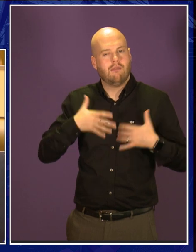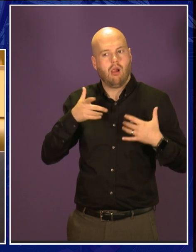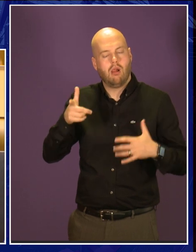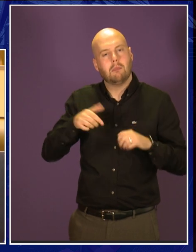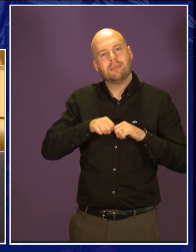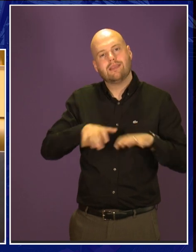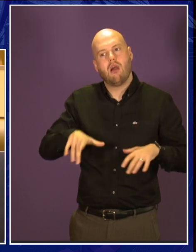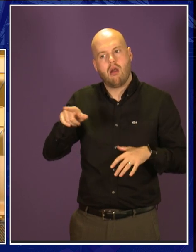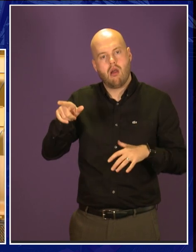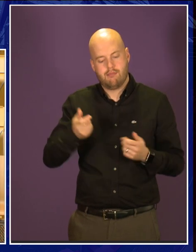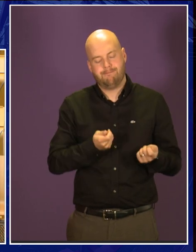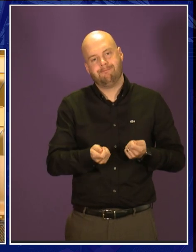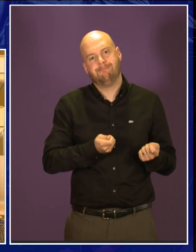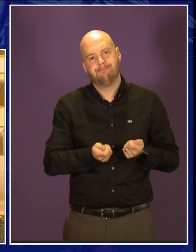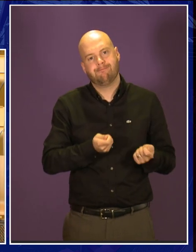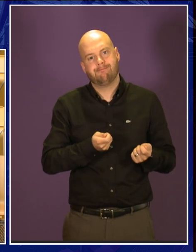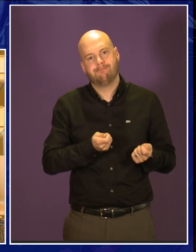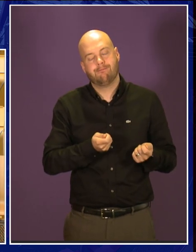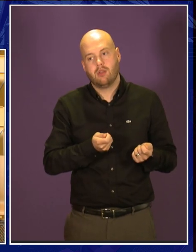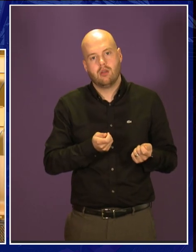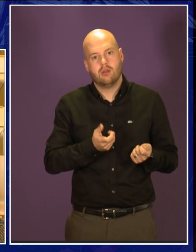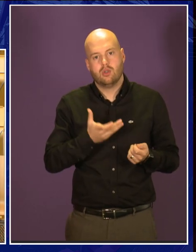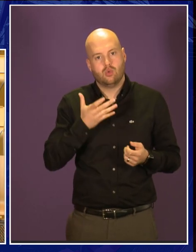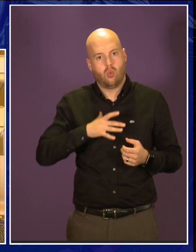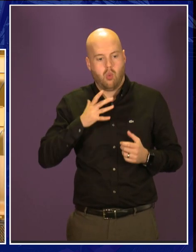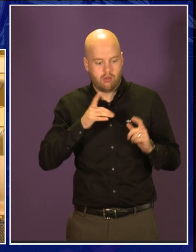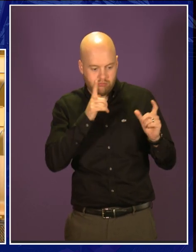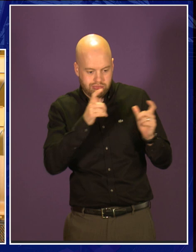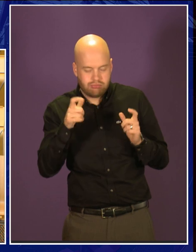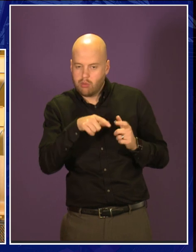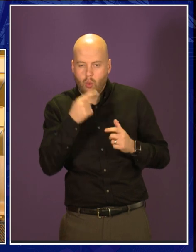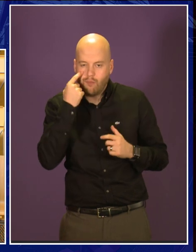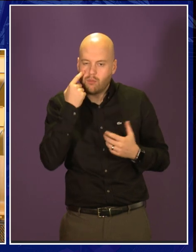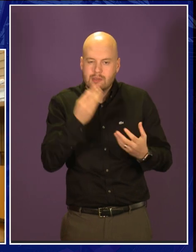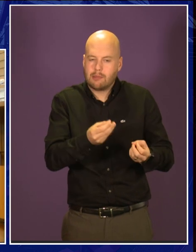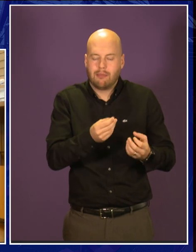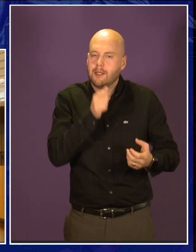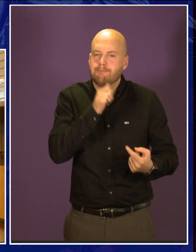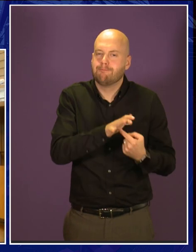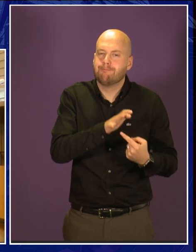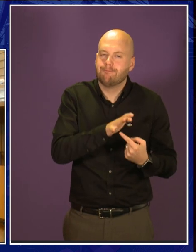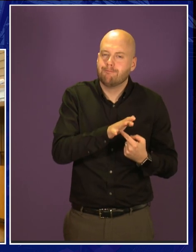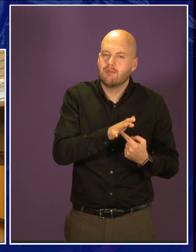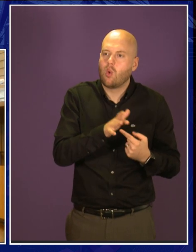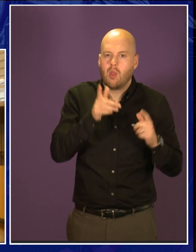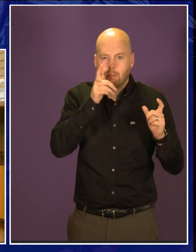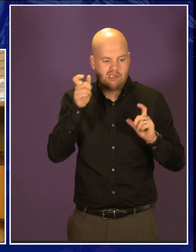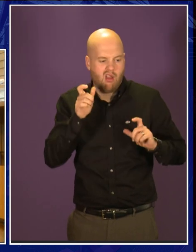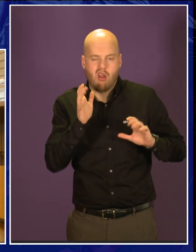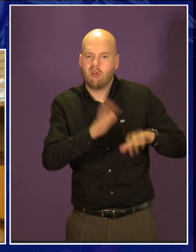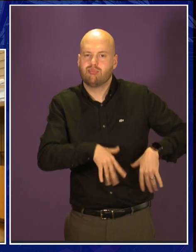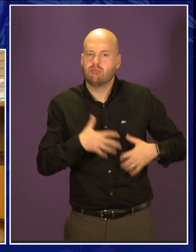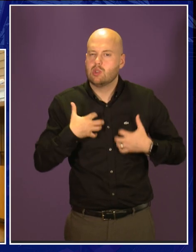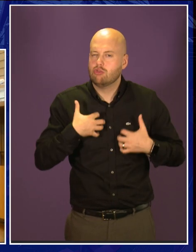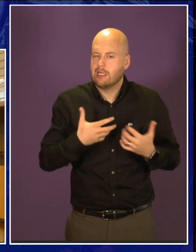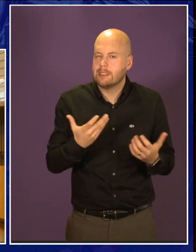media. They want more drama. And it was always inspiring for both of us now, like this was 2002,